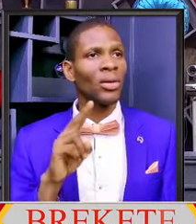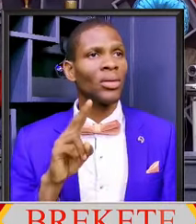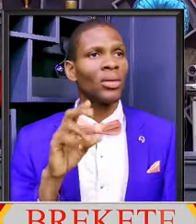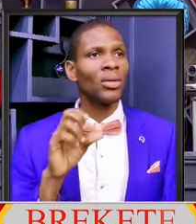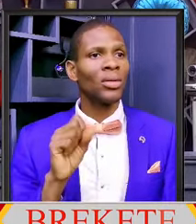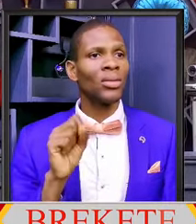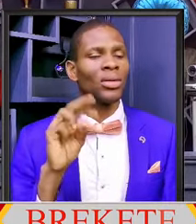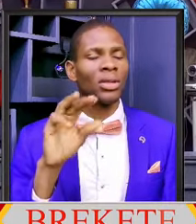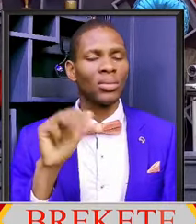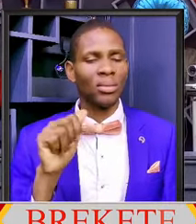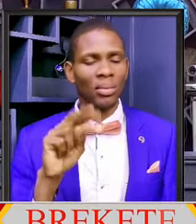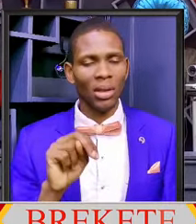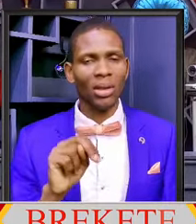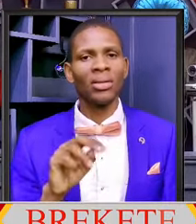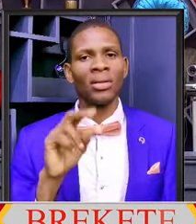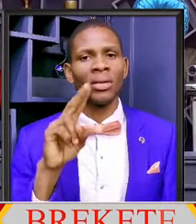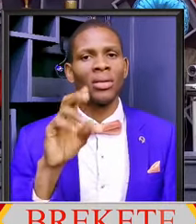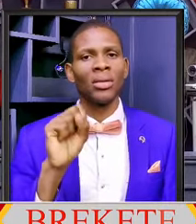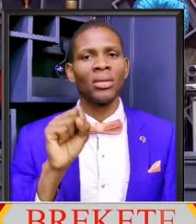Usman. Thank you.